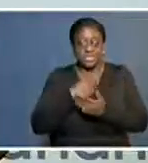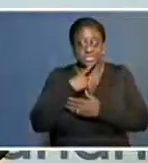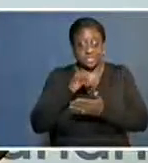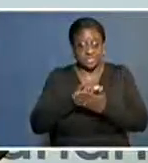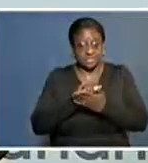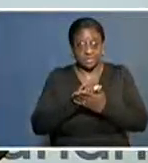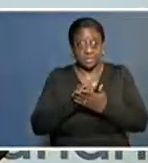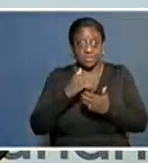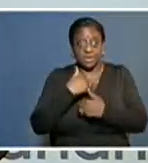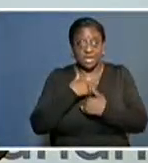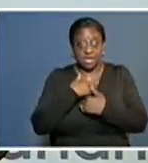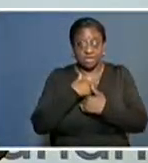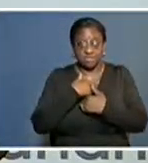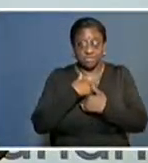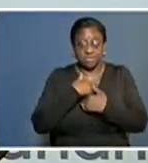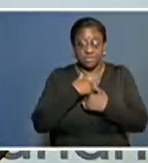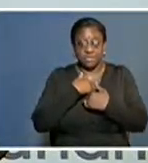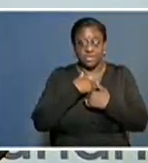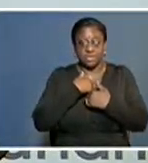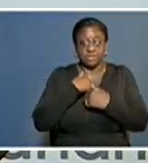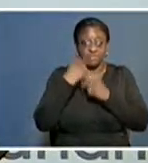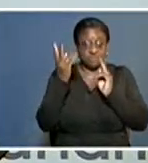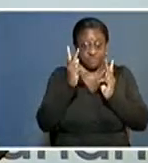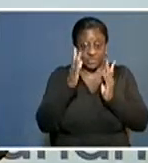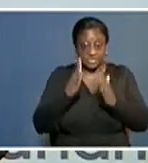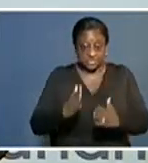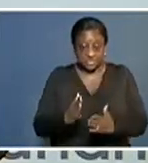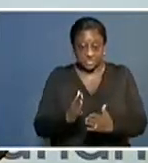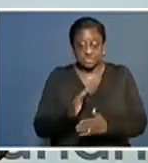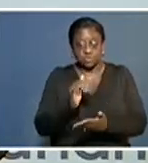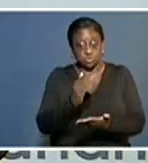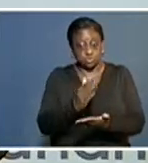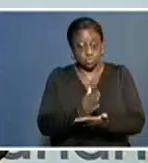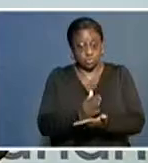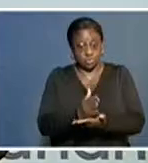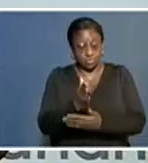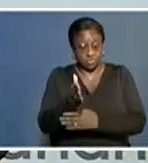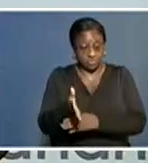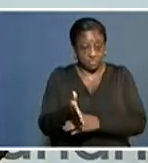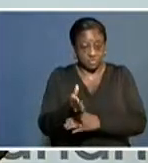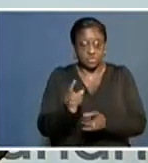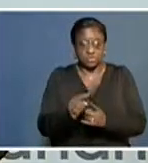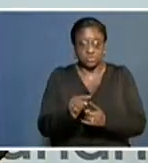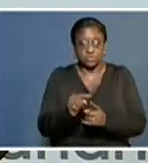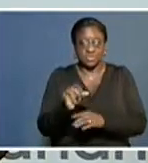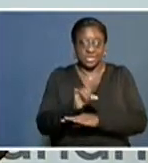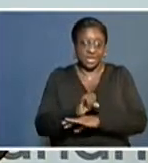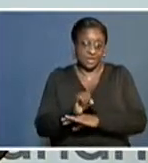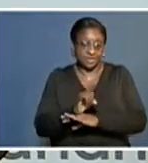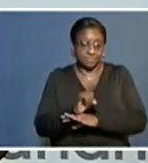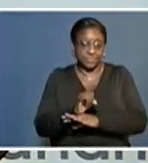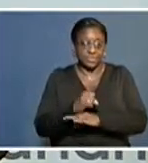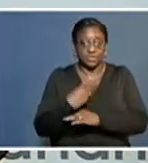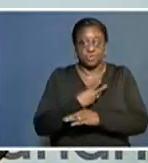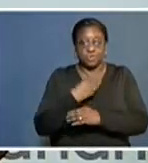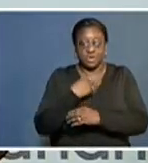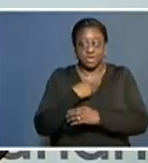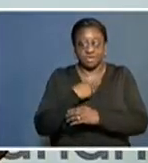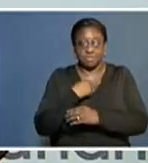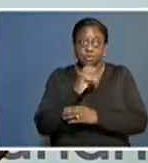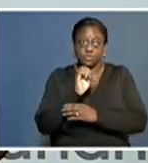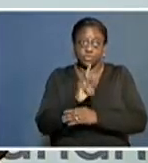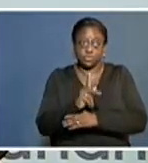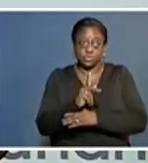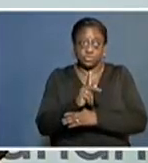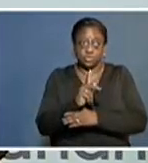traffic and visitors, stopovers to the island, and we will have an opportunity